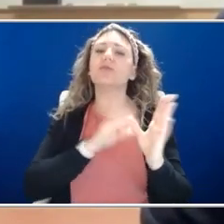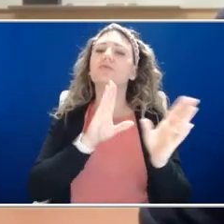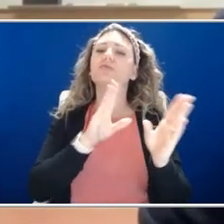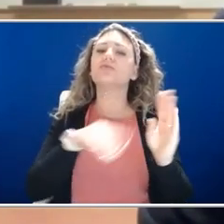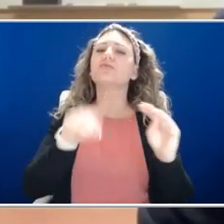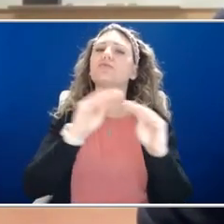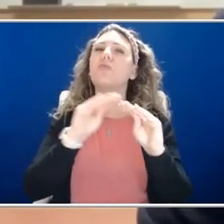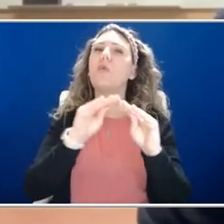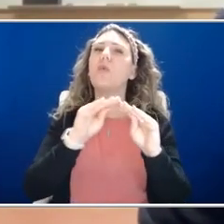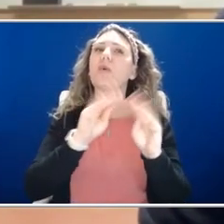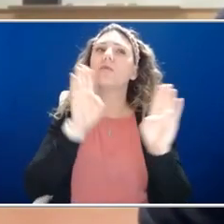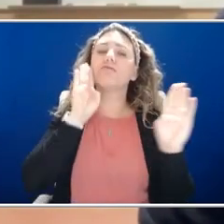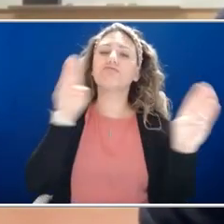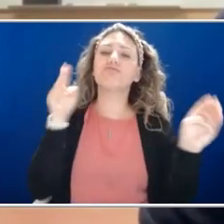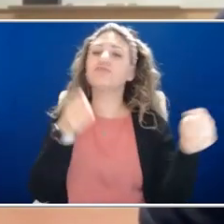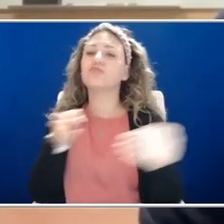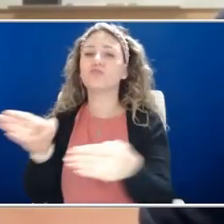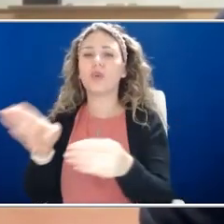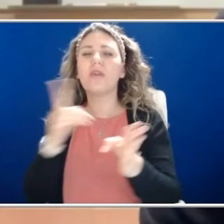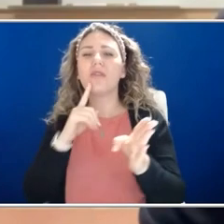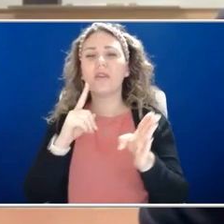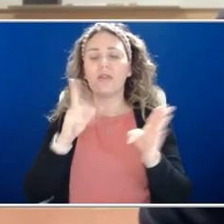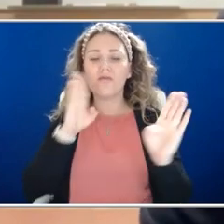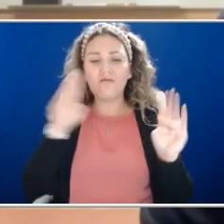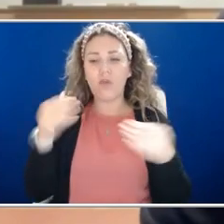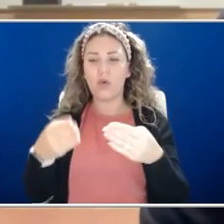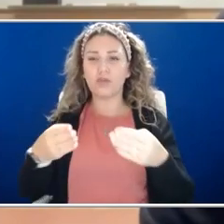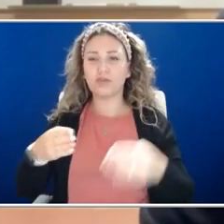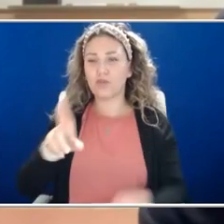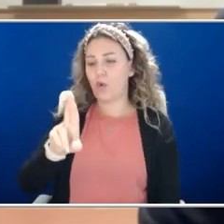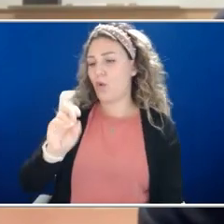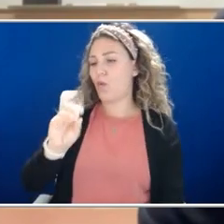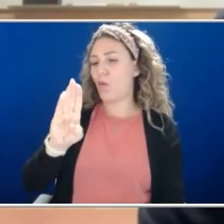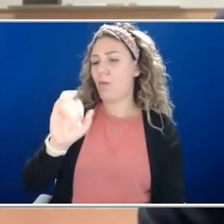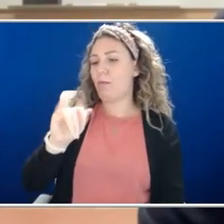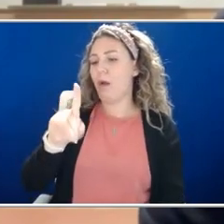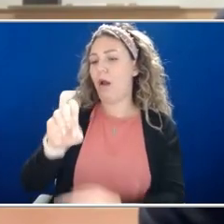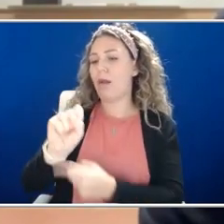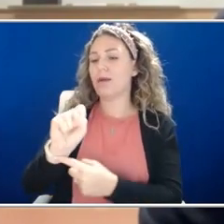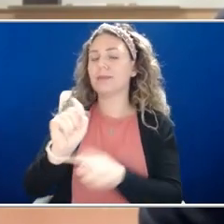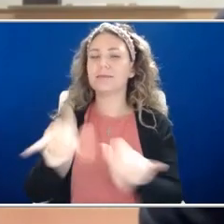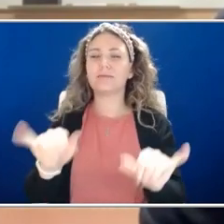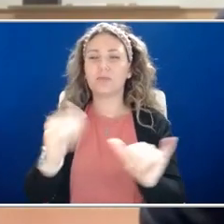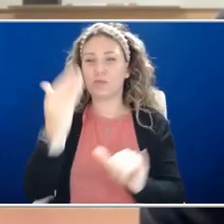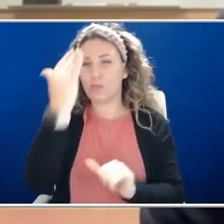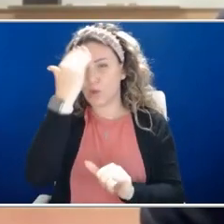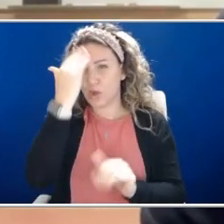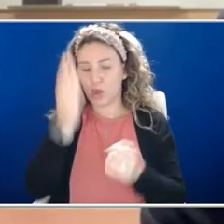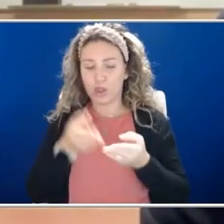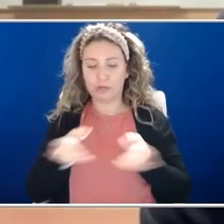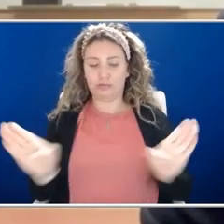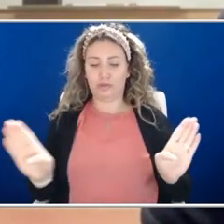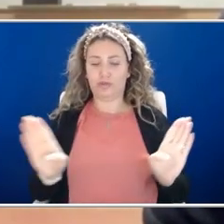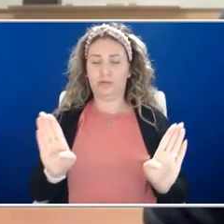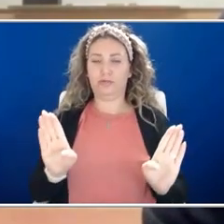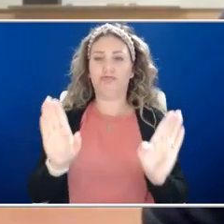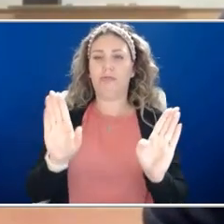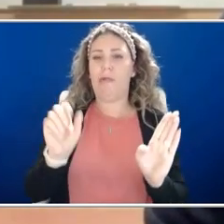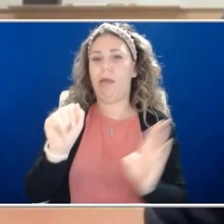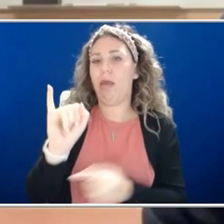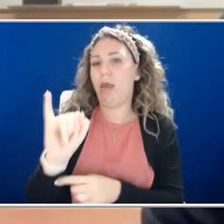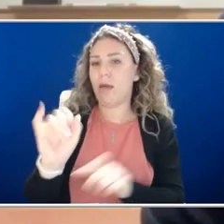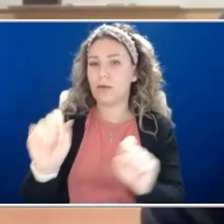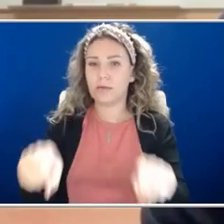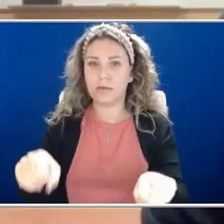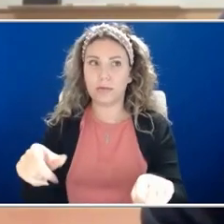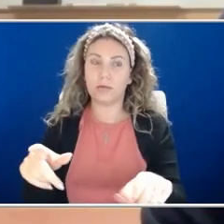those autonomous robotics and what's commonly known as a general AI capability, and we're years